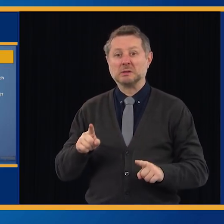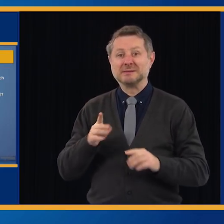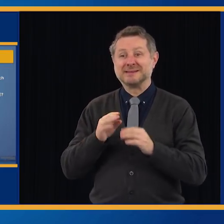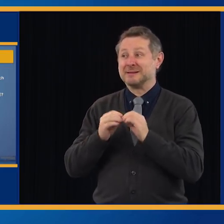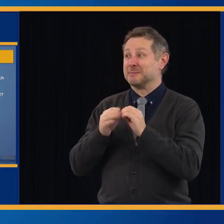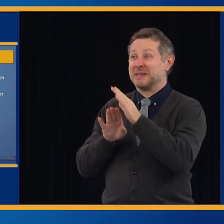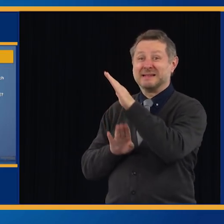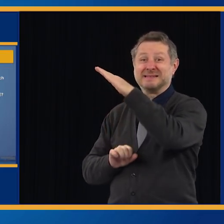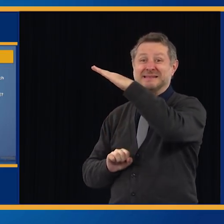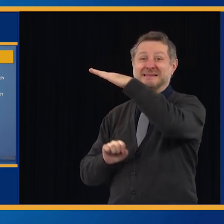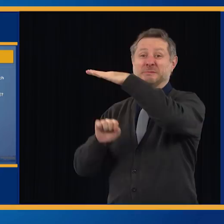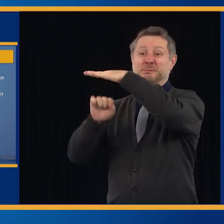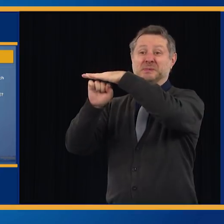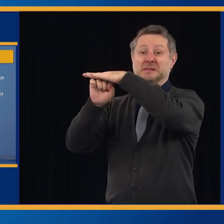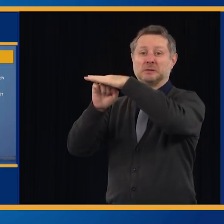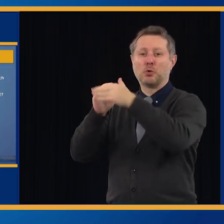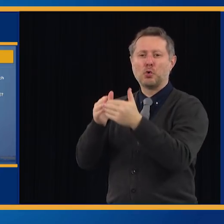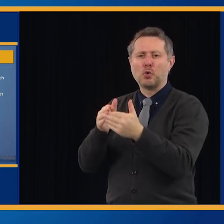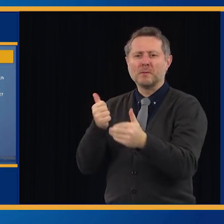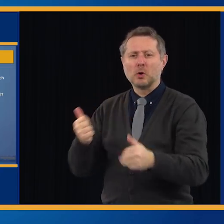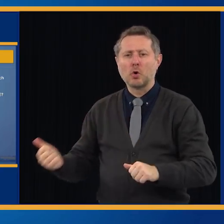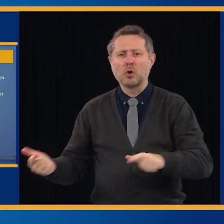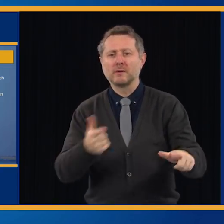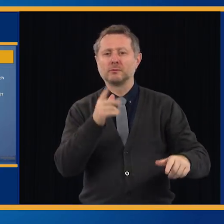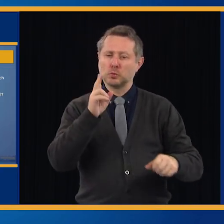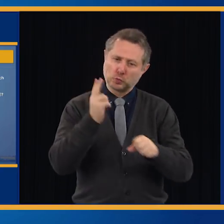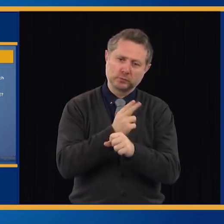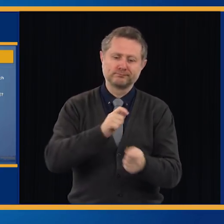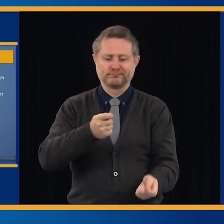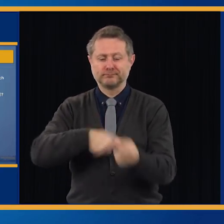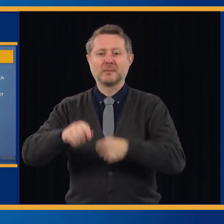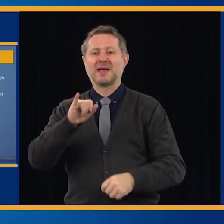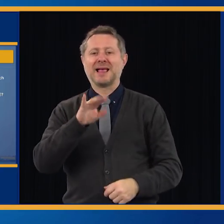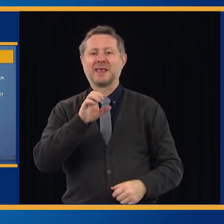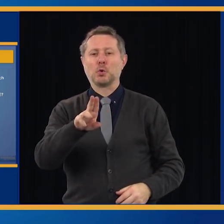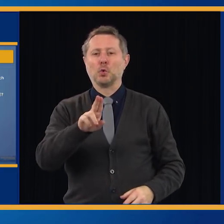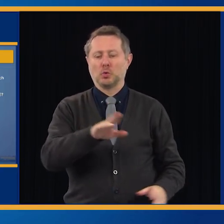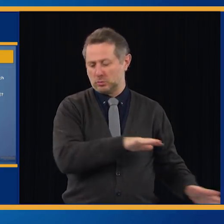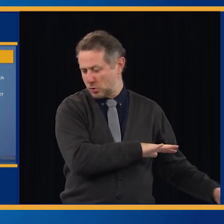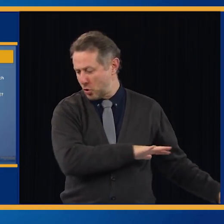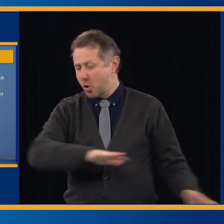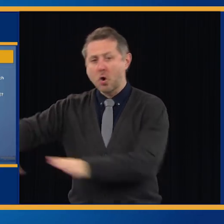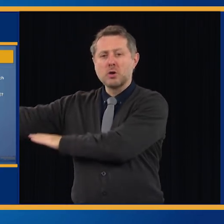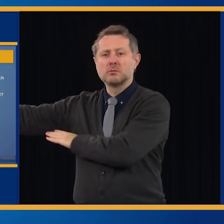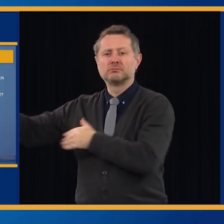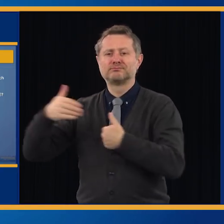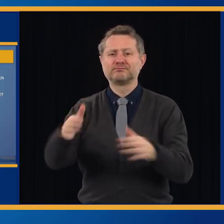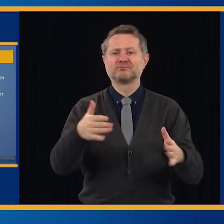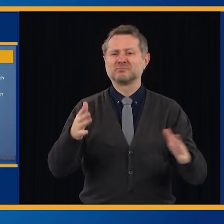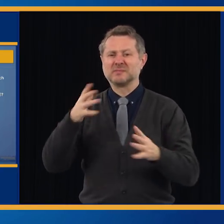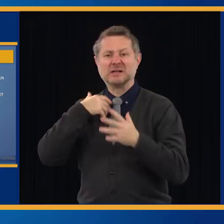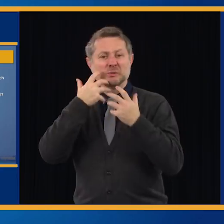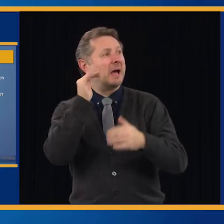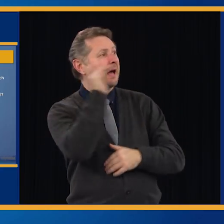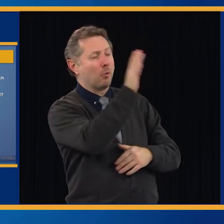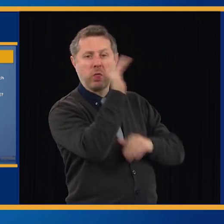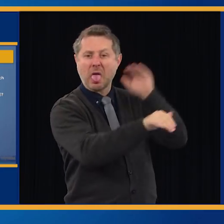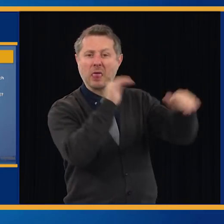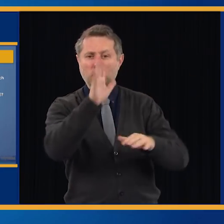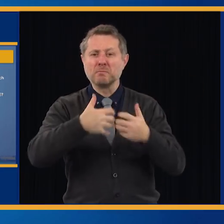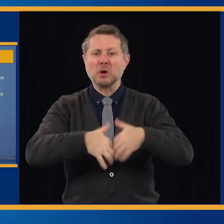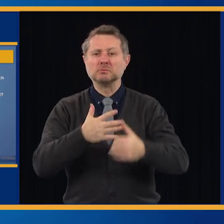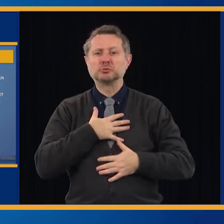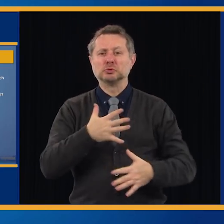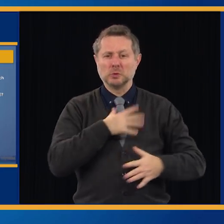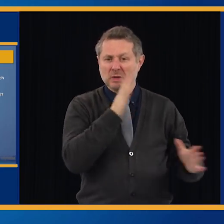into an ICU bed. That's why we needed the ventilators, because these people who get seriously ill with COVID need that level of